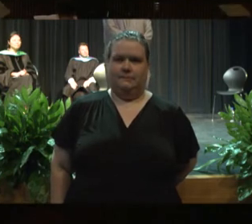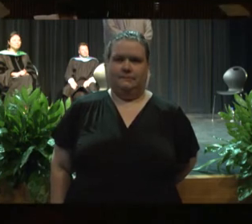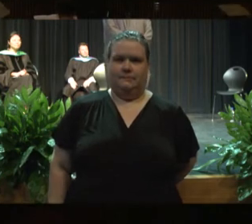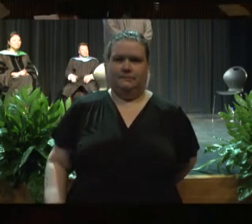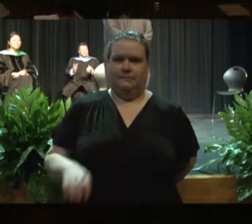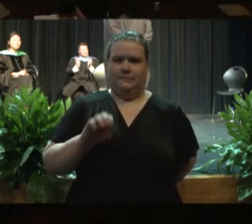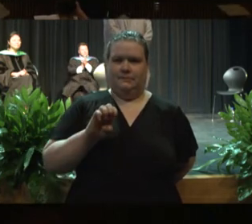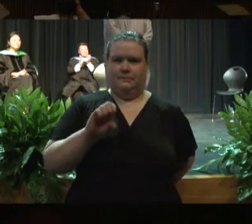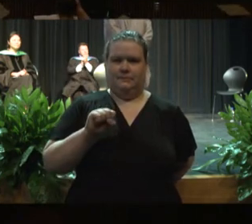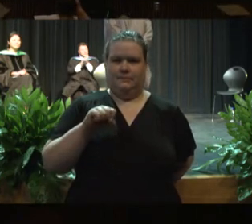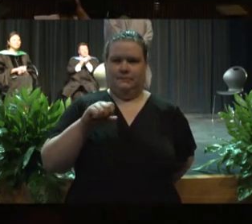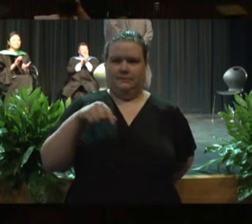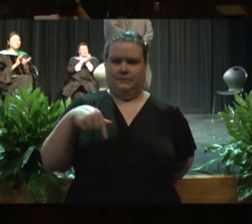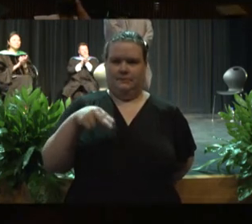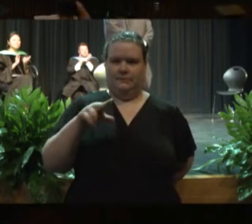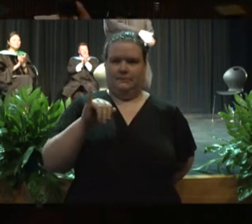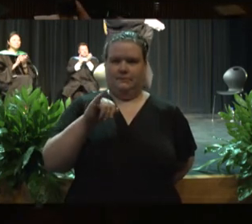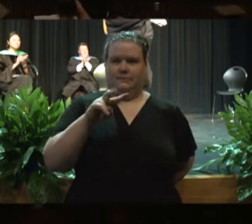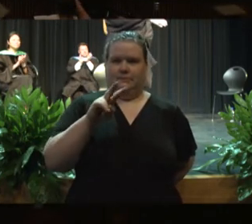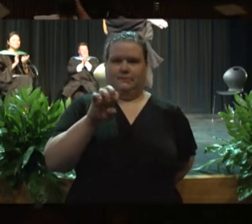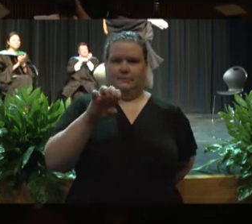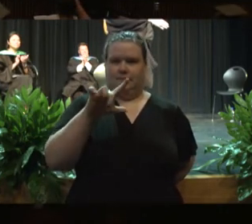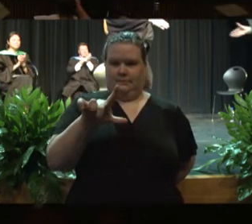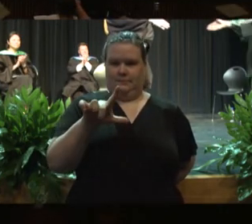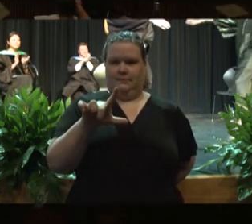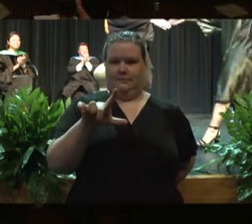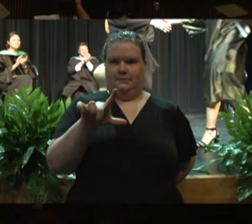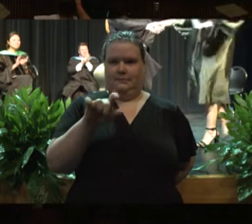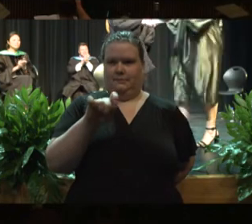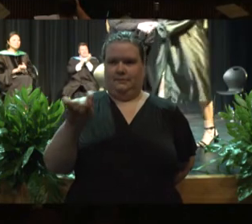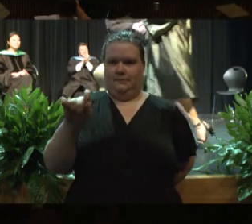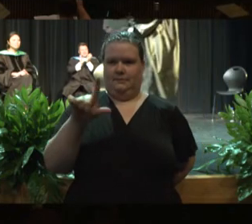Ariana Jocelyn Esquivel Leal.